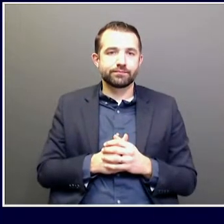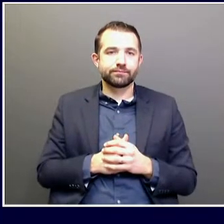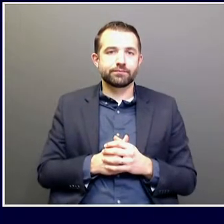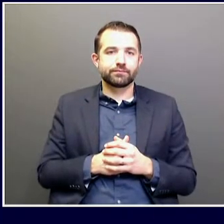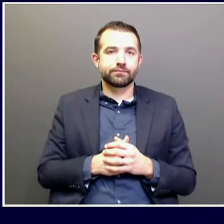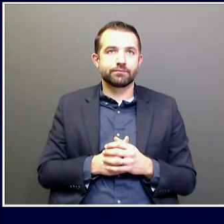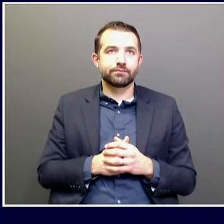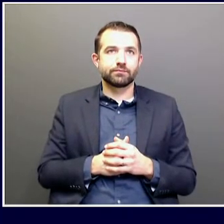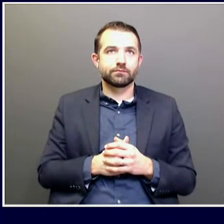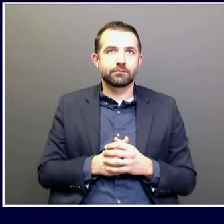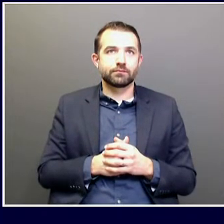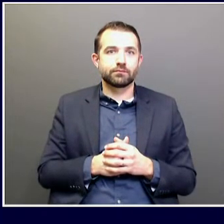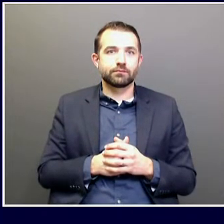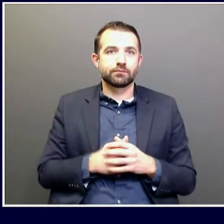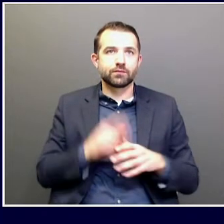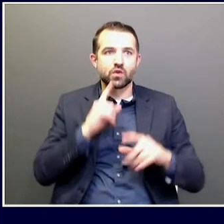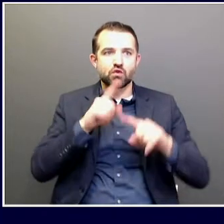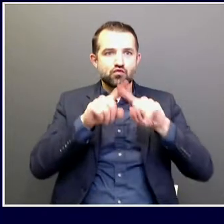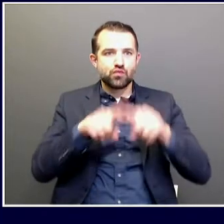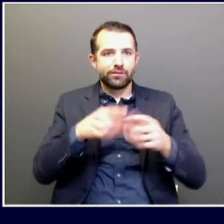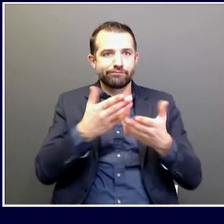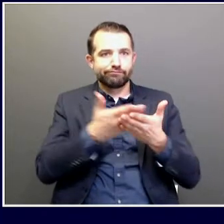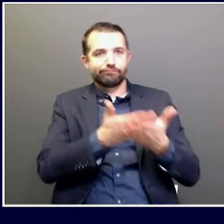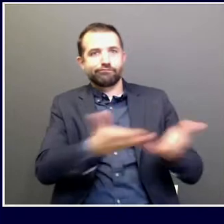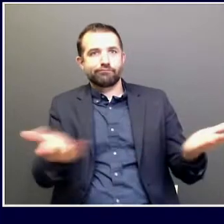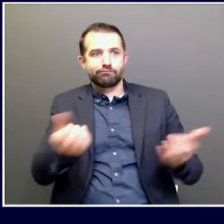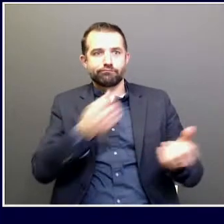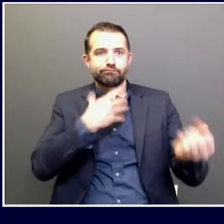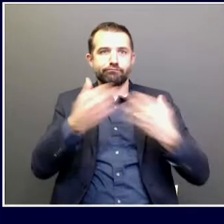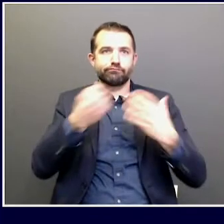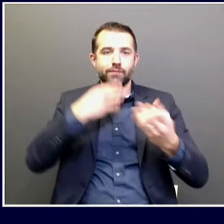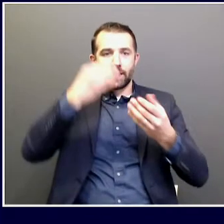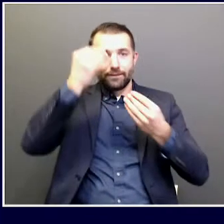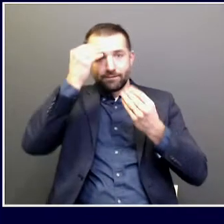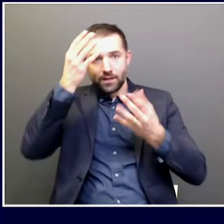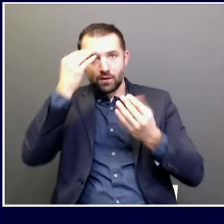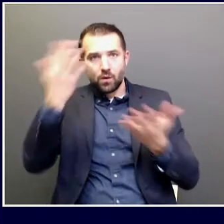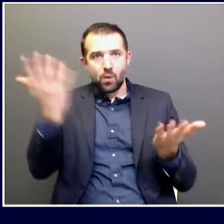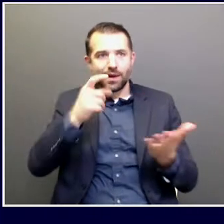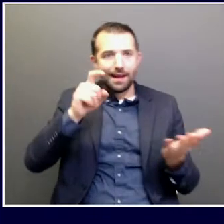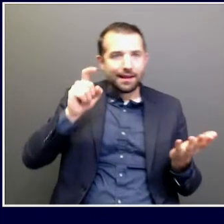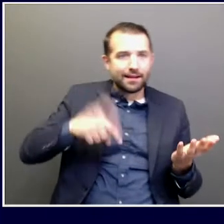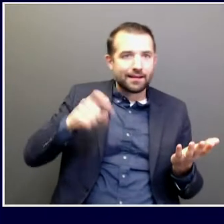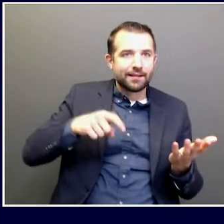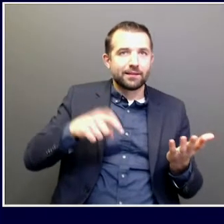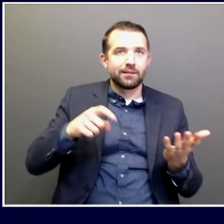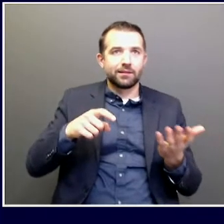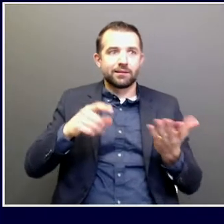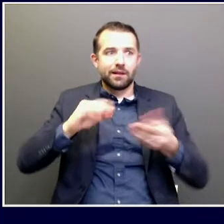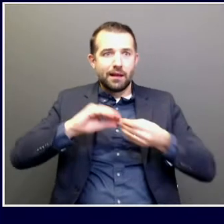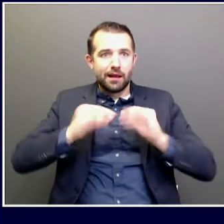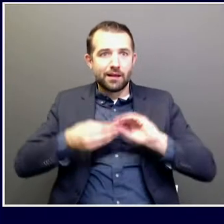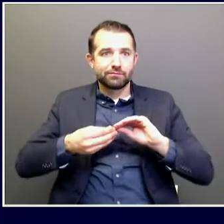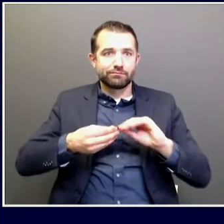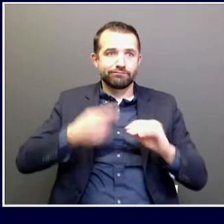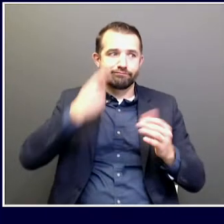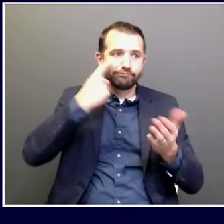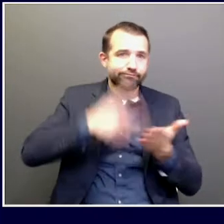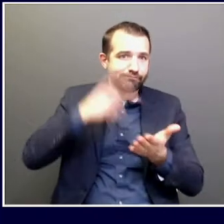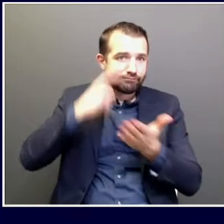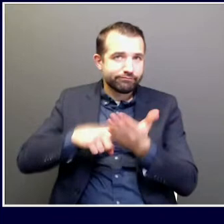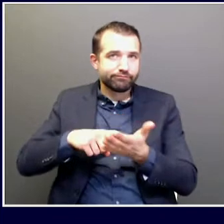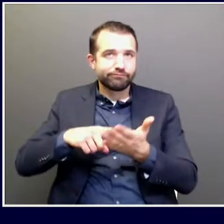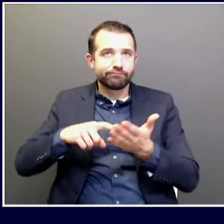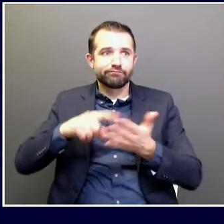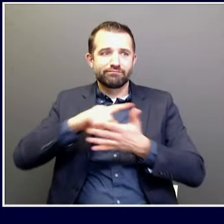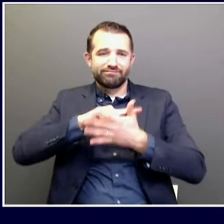public to share and address public health needs and epidemiological trends and advise